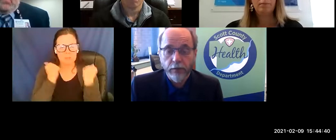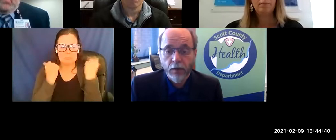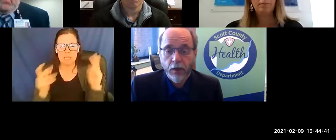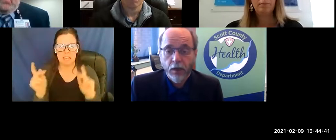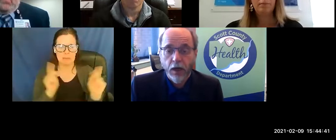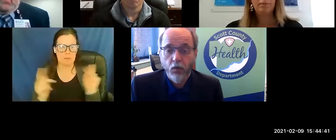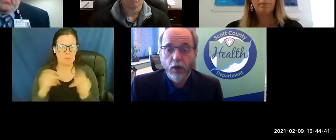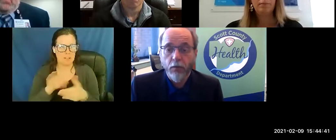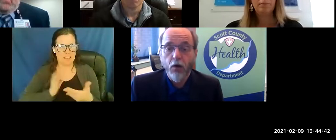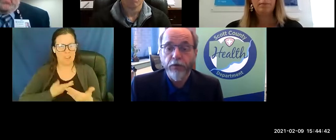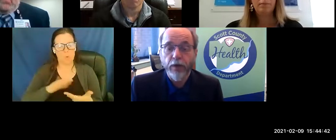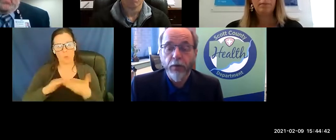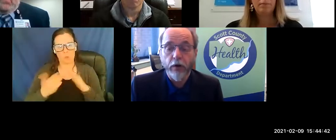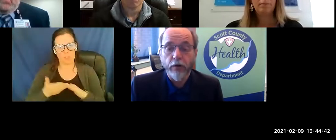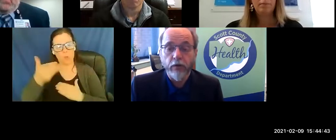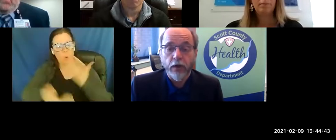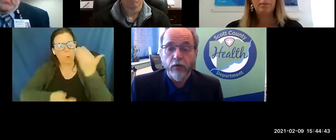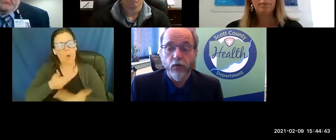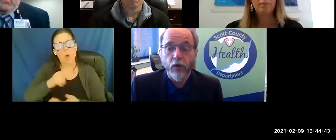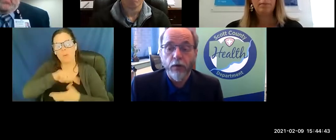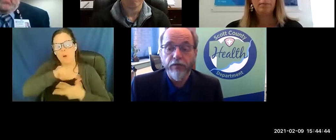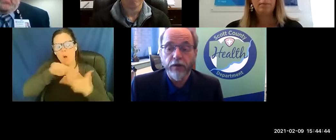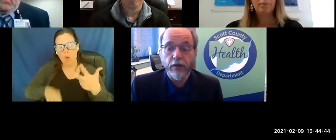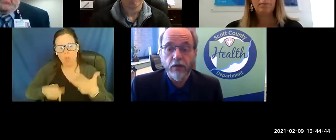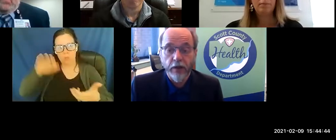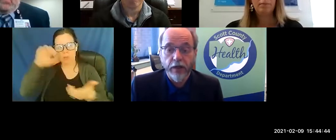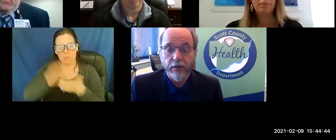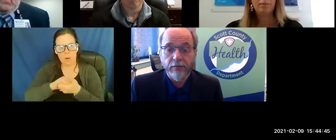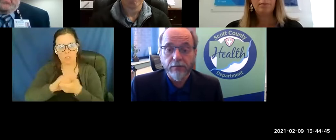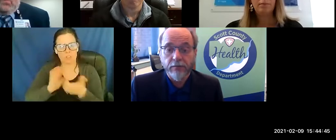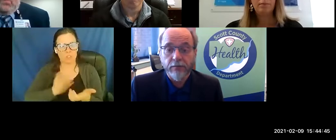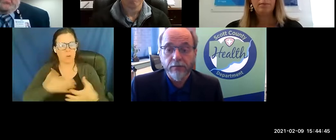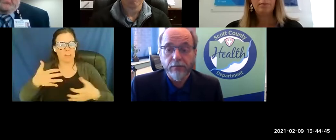community. I welcome all 3 partners to our briefing today.